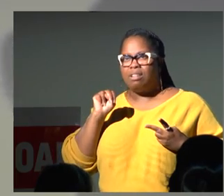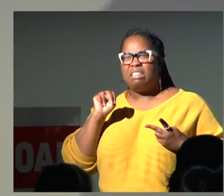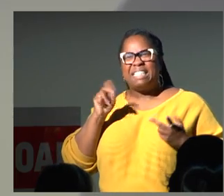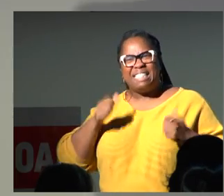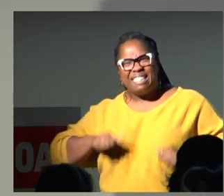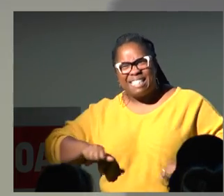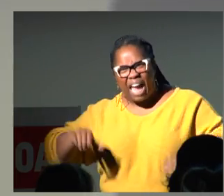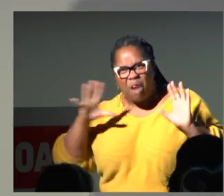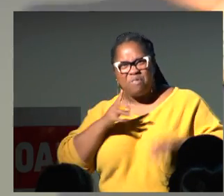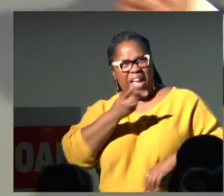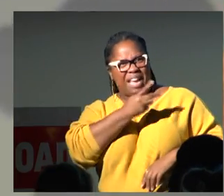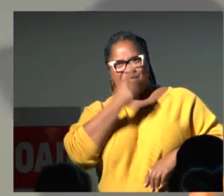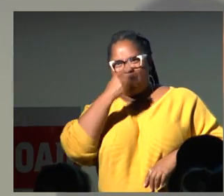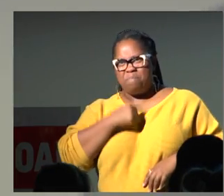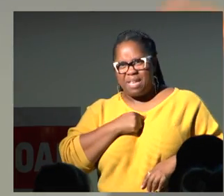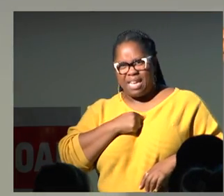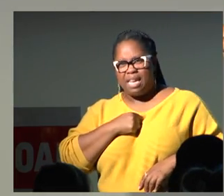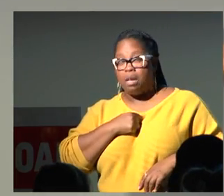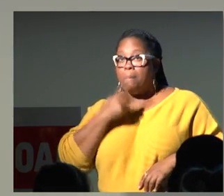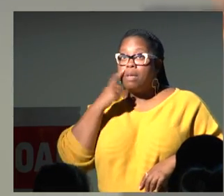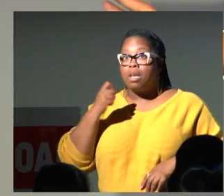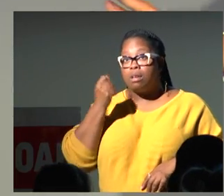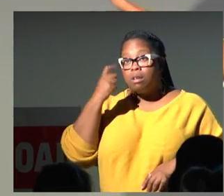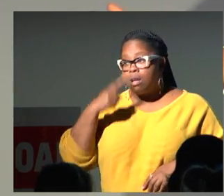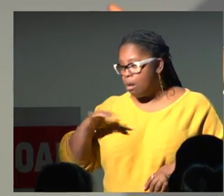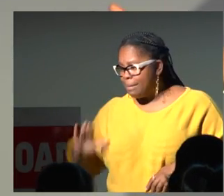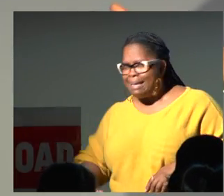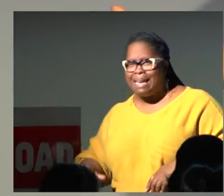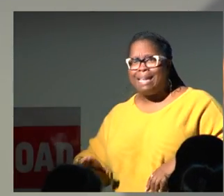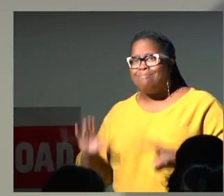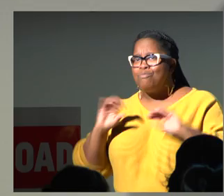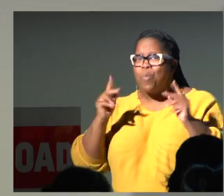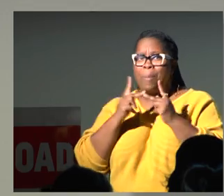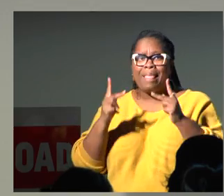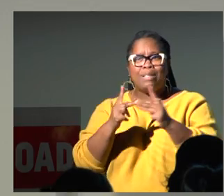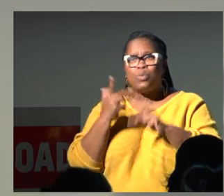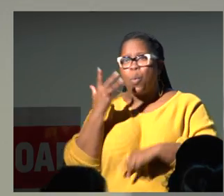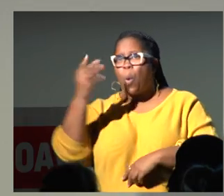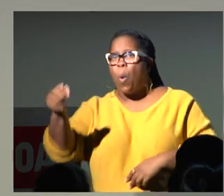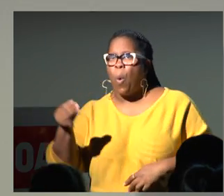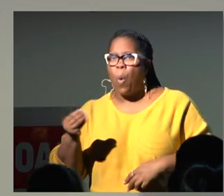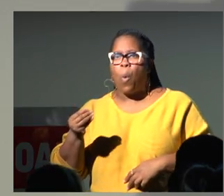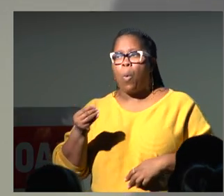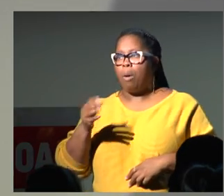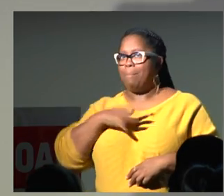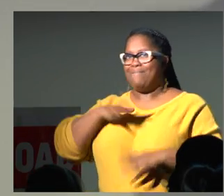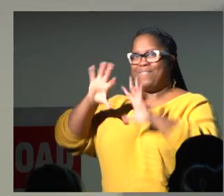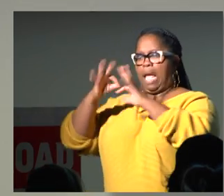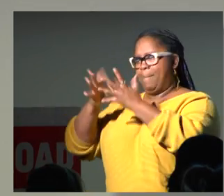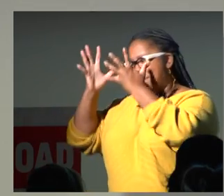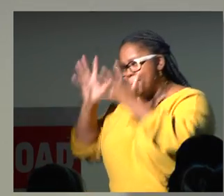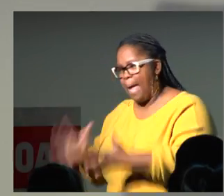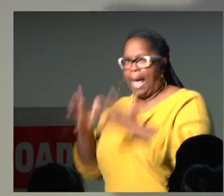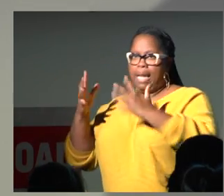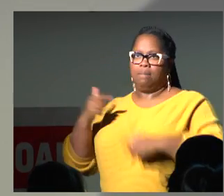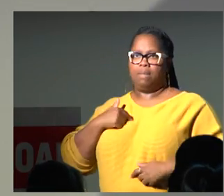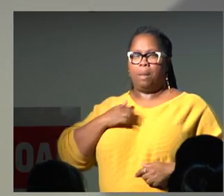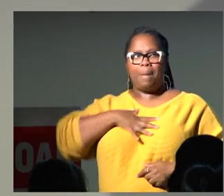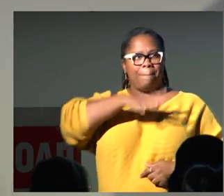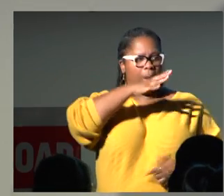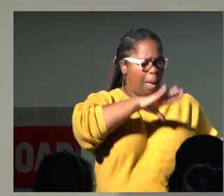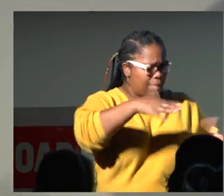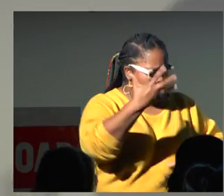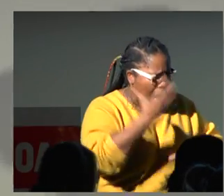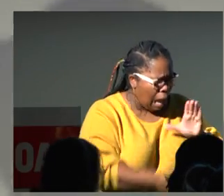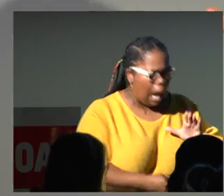made for me in their life. Because as a kid, when I had nowhere to go, after being abandoned by my family, after my mom died,